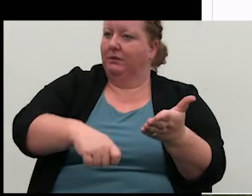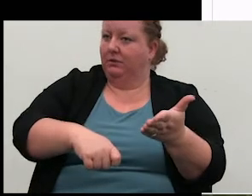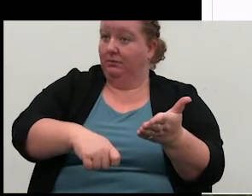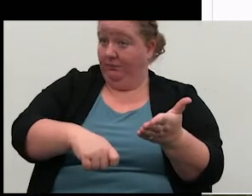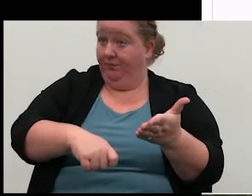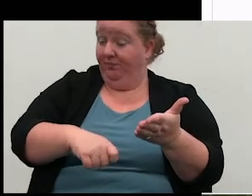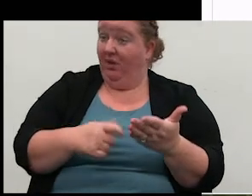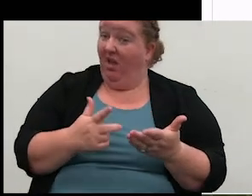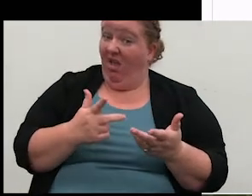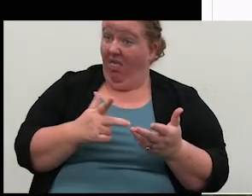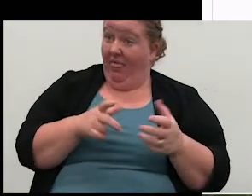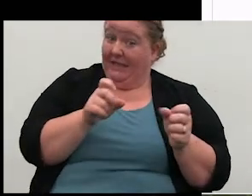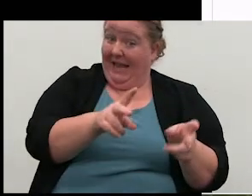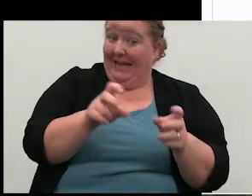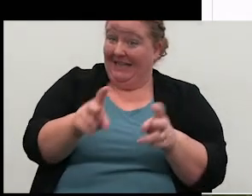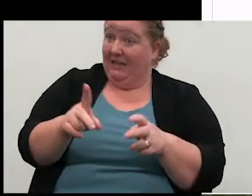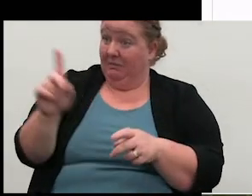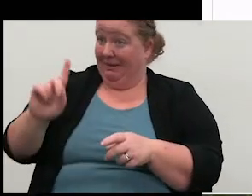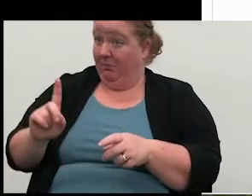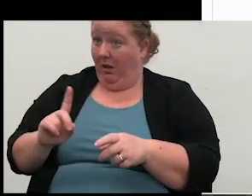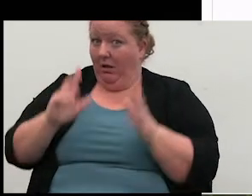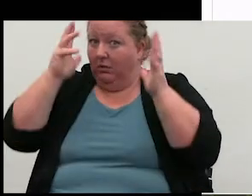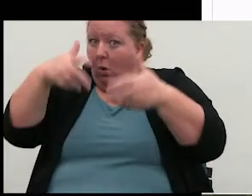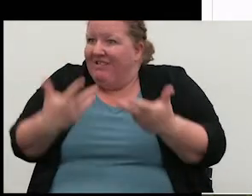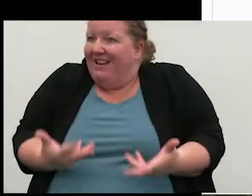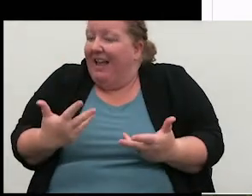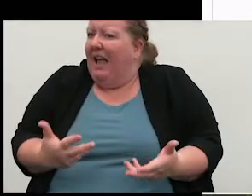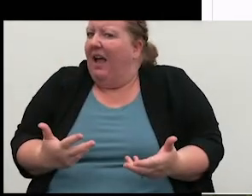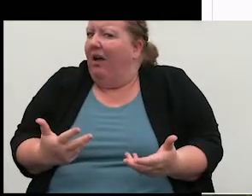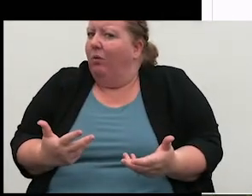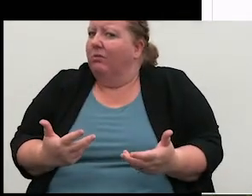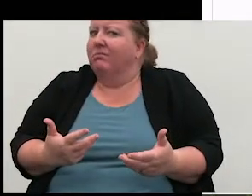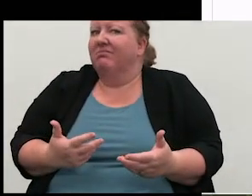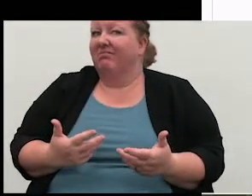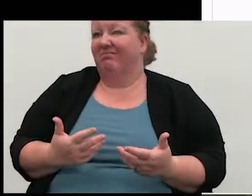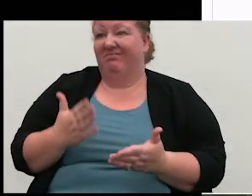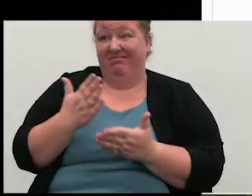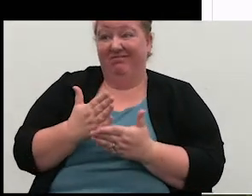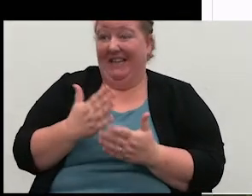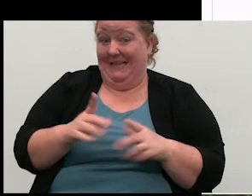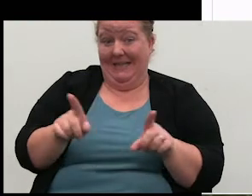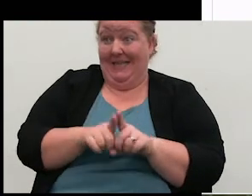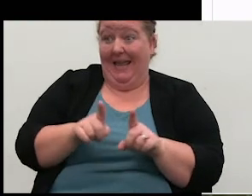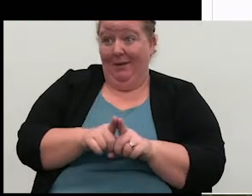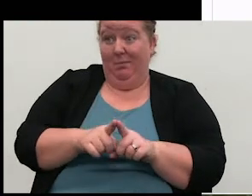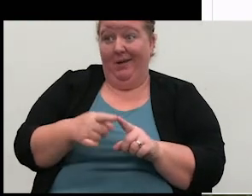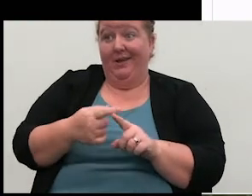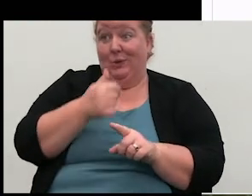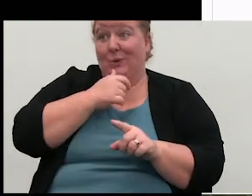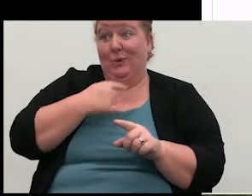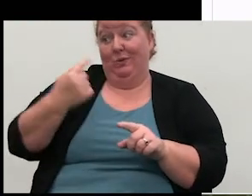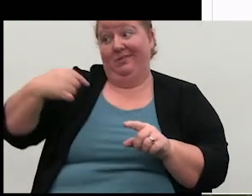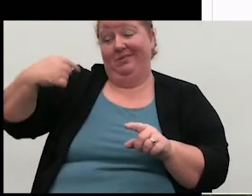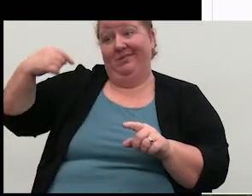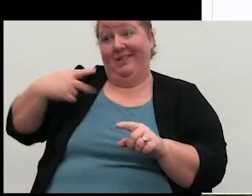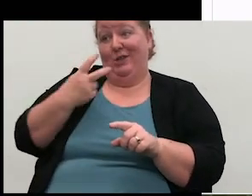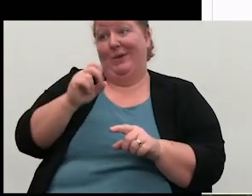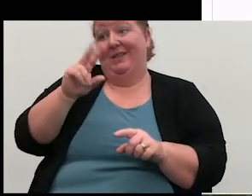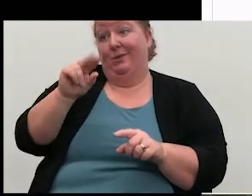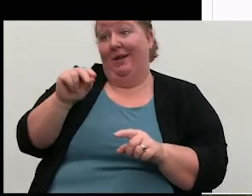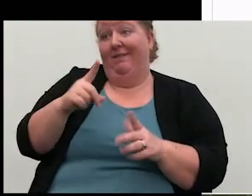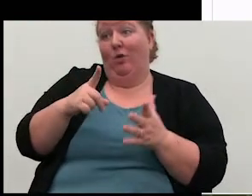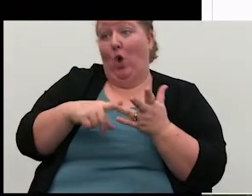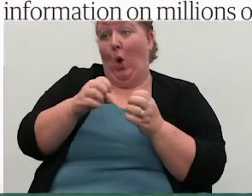the techniques that people are worried about now are almost entirely the same as the ones that the Obama campaigns used to